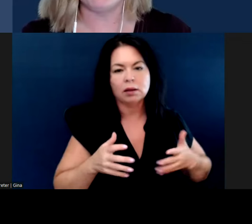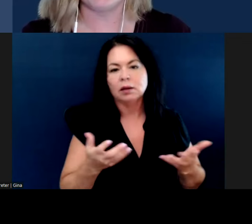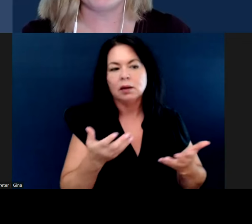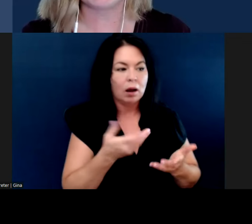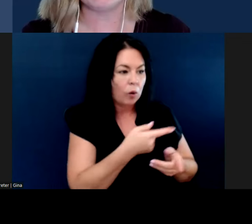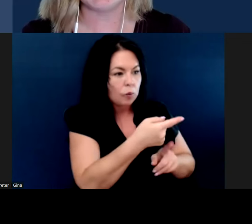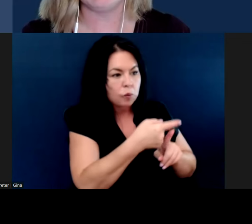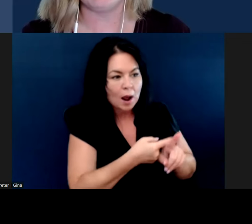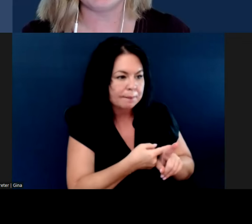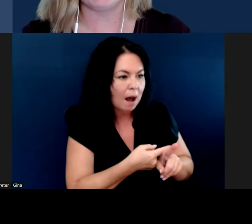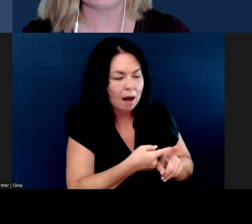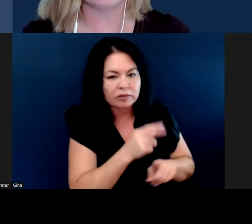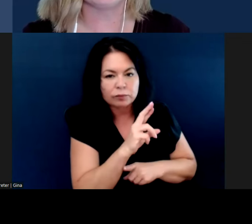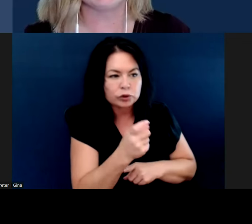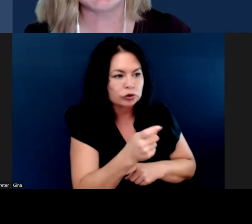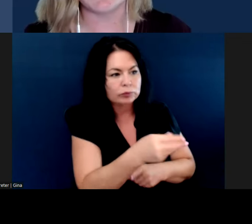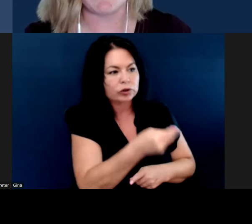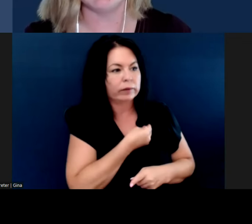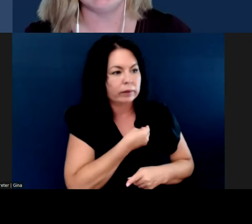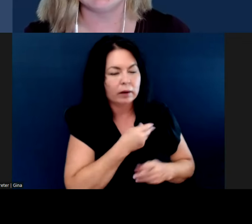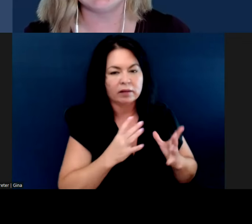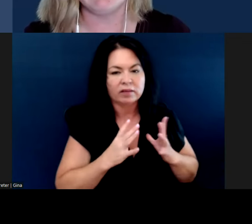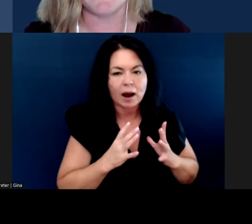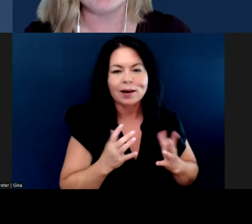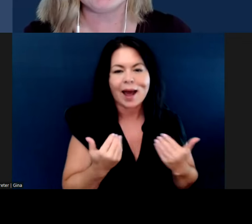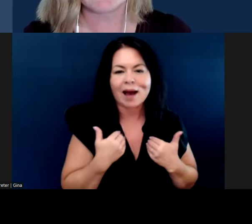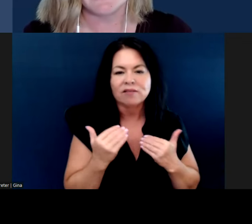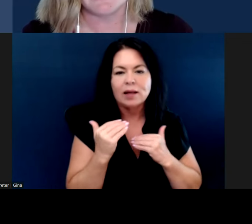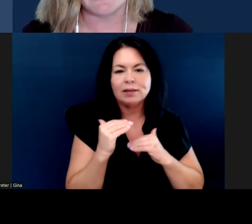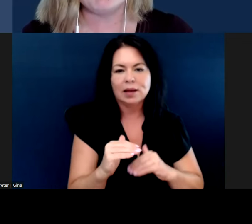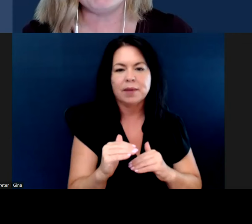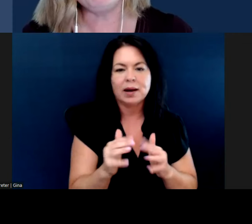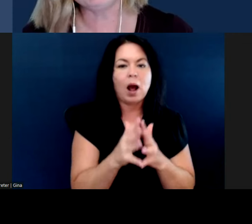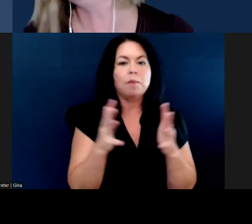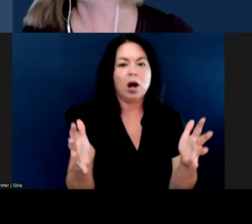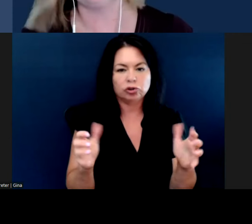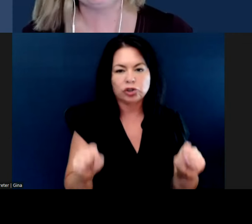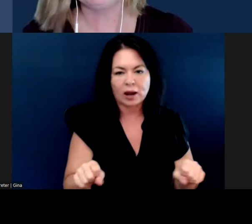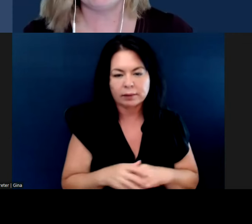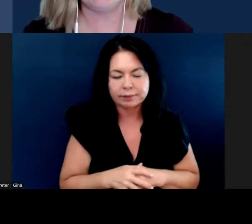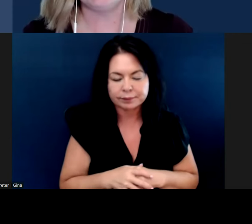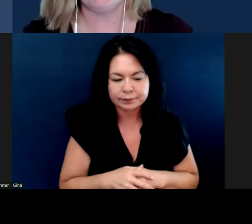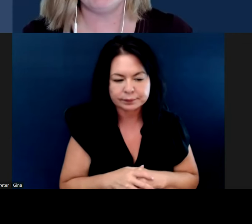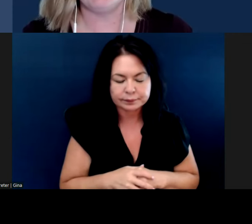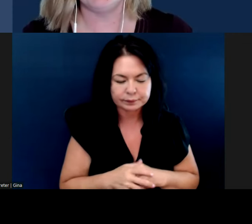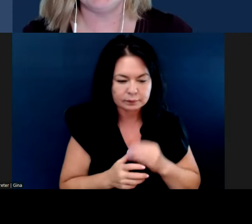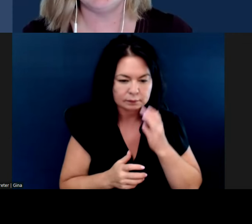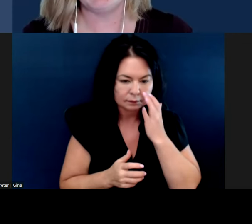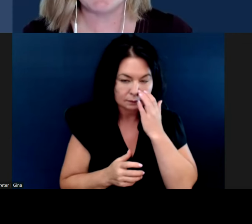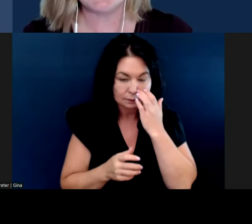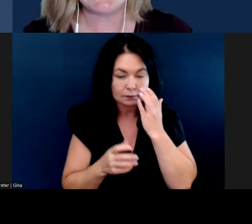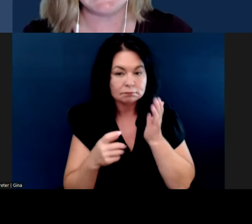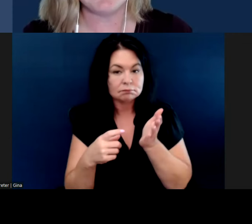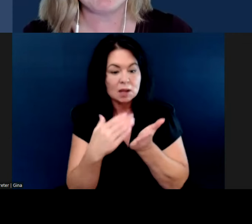1-month prescription or there's limits on quantity, things like that. It is not mandatory to enroll